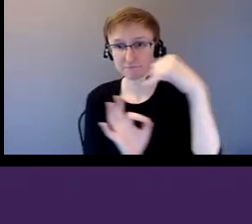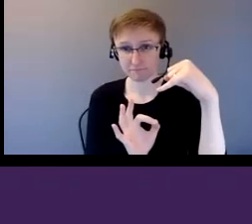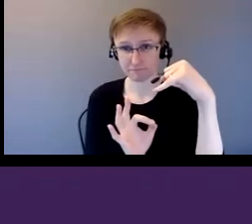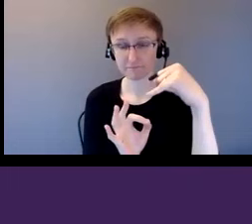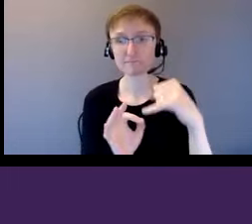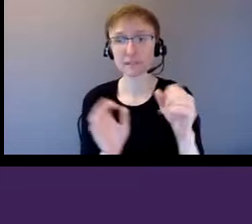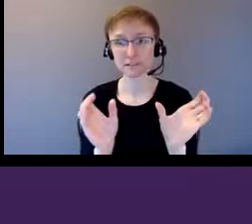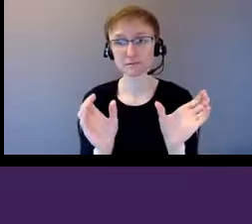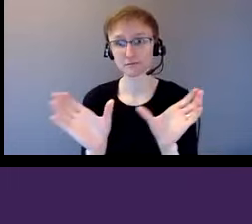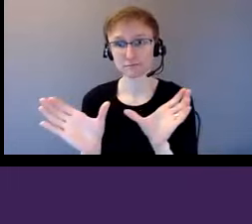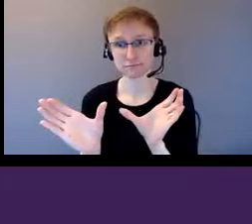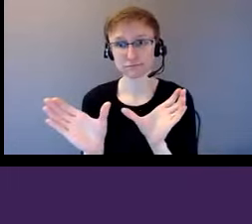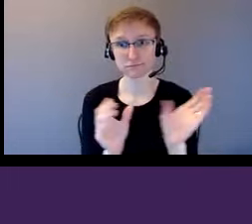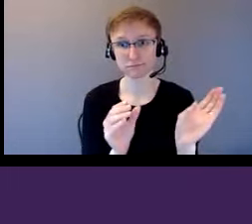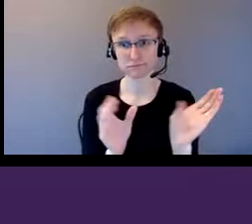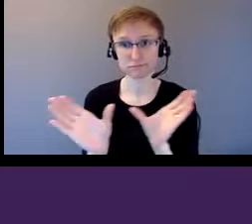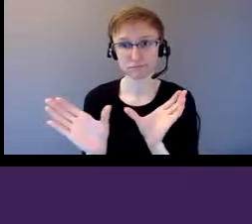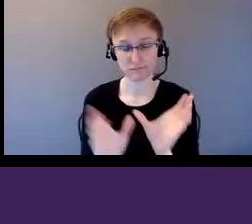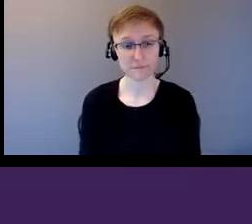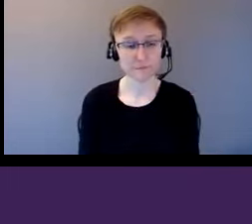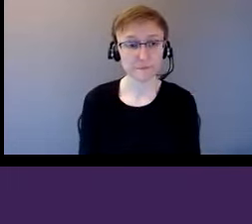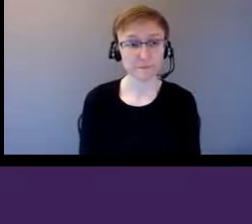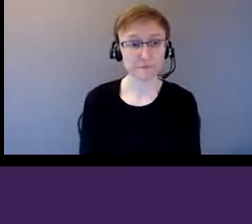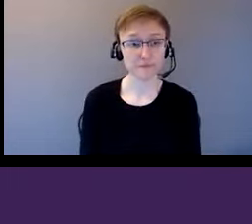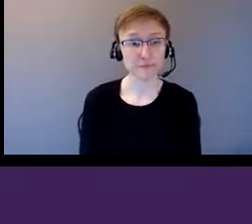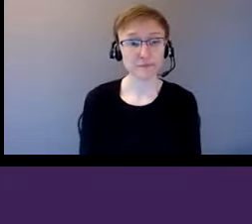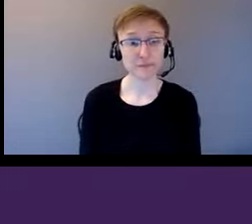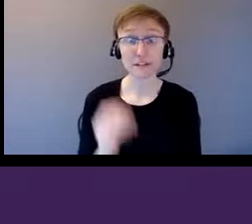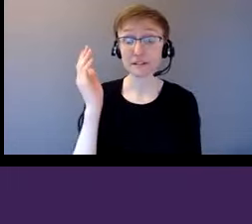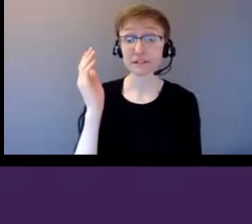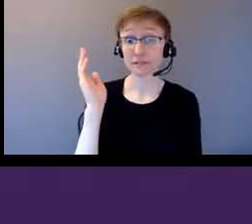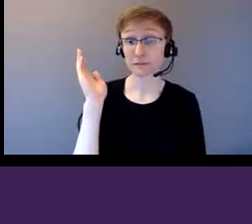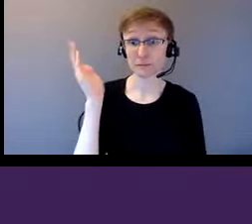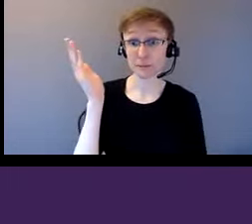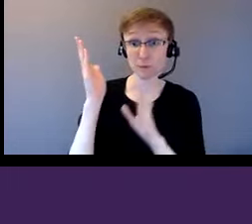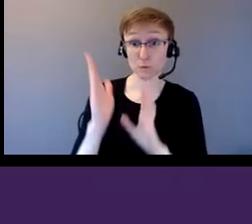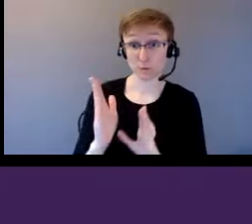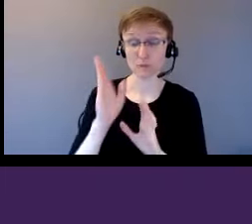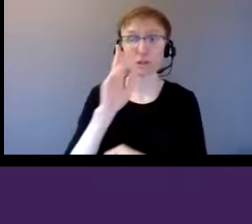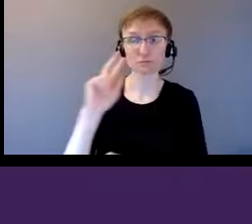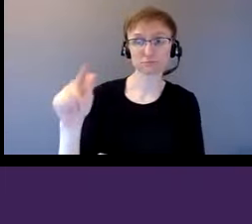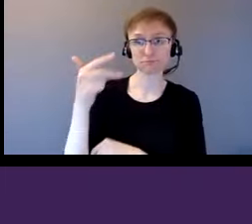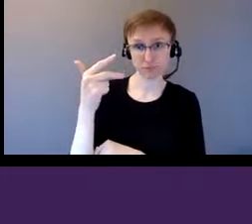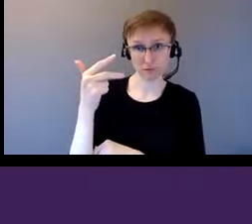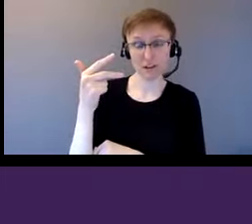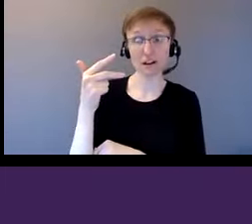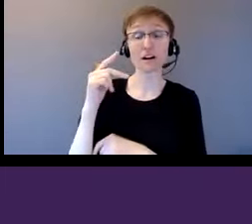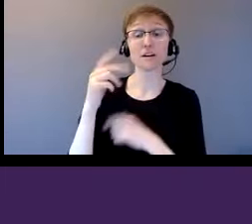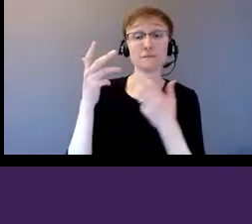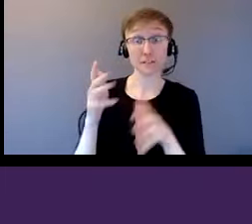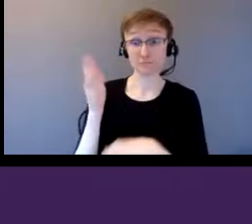be, the speakers, as I indicated, will be visible during the presentation if they're speaking. We will be asking them to turn the cameras off after we get